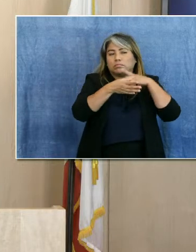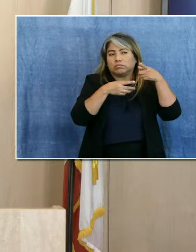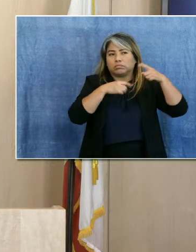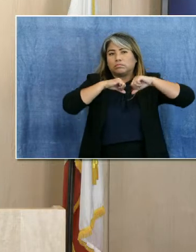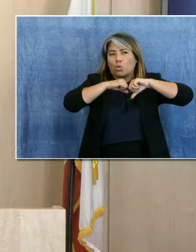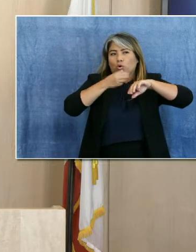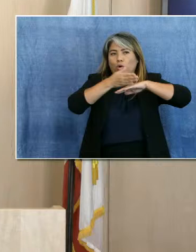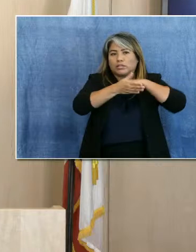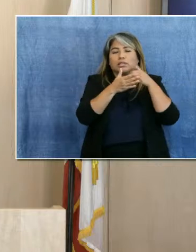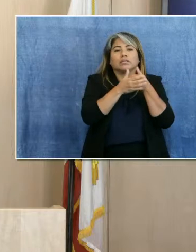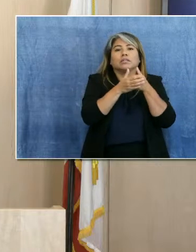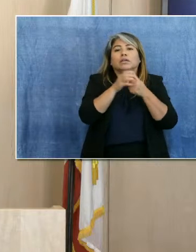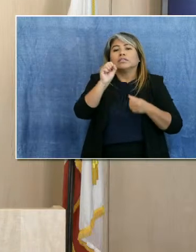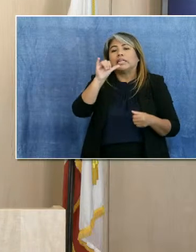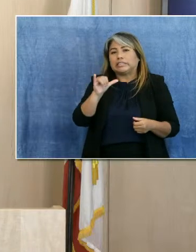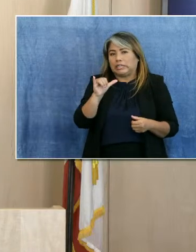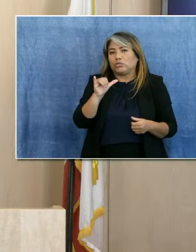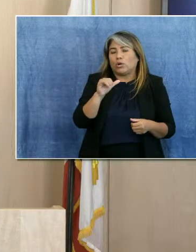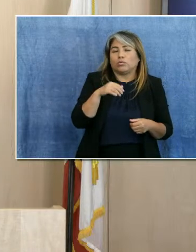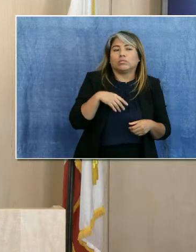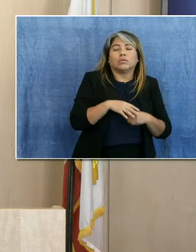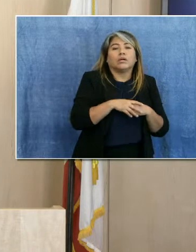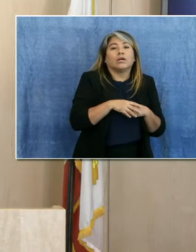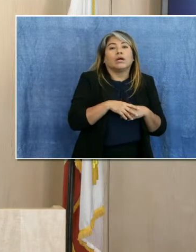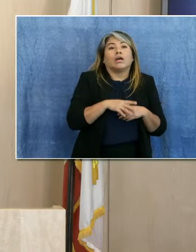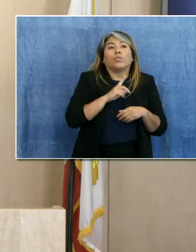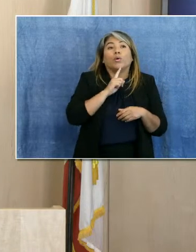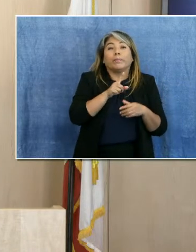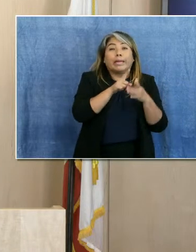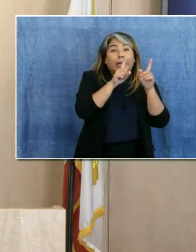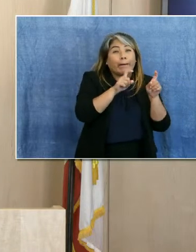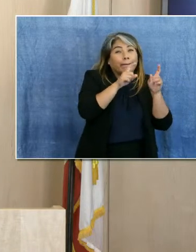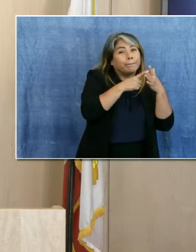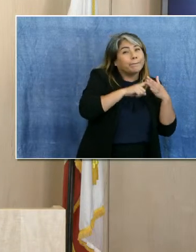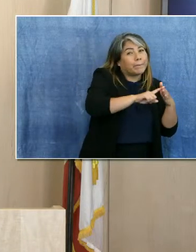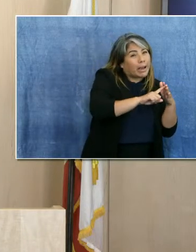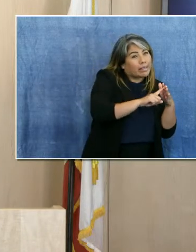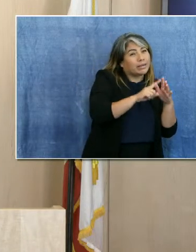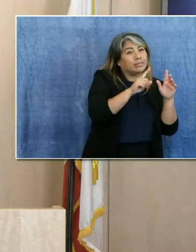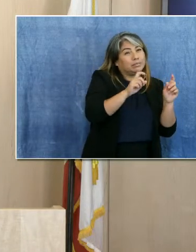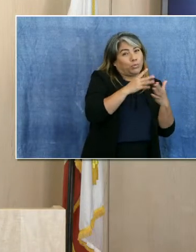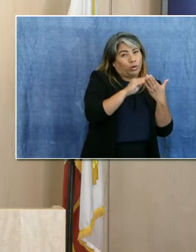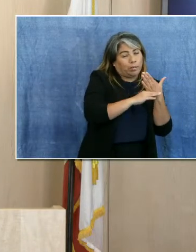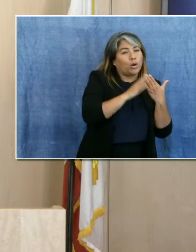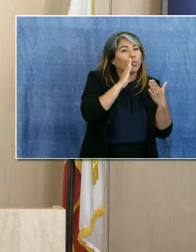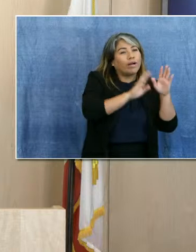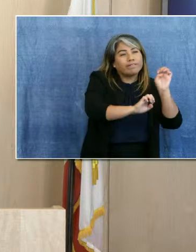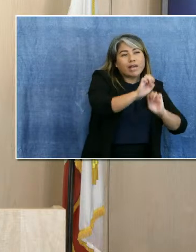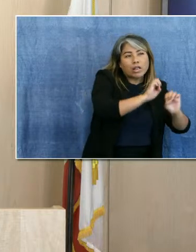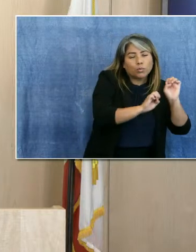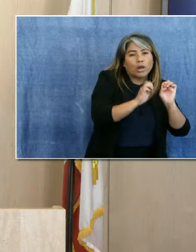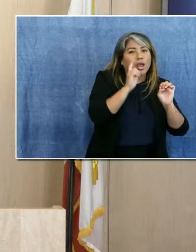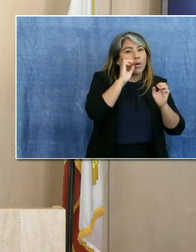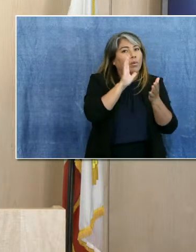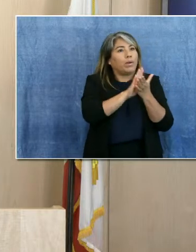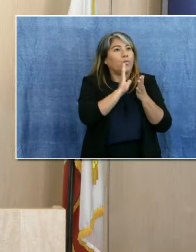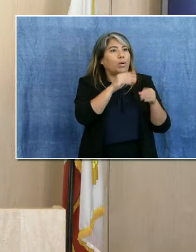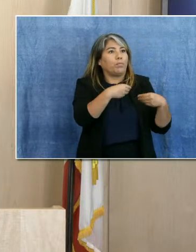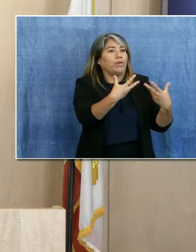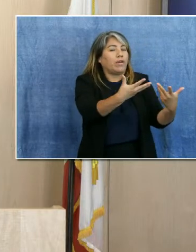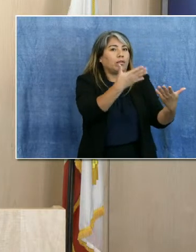Port of Entry. This will be a pilot program that we will be evaluating, and we believe it will provide a